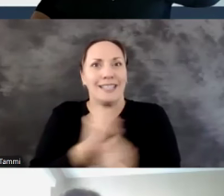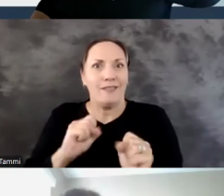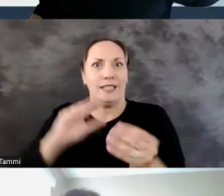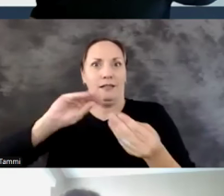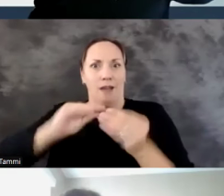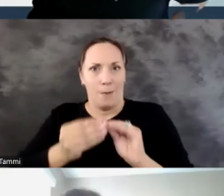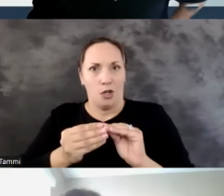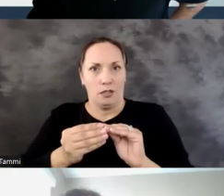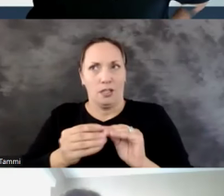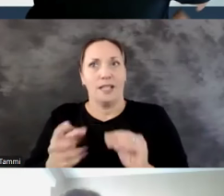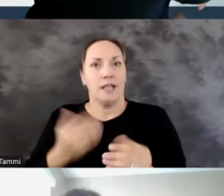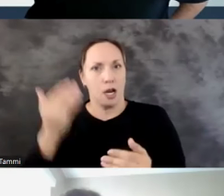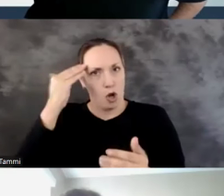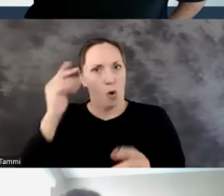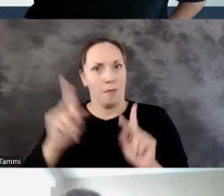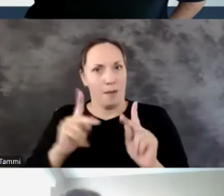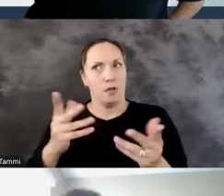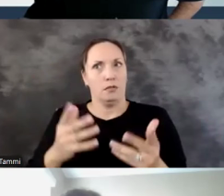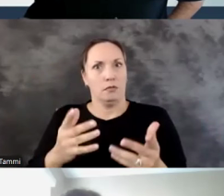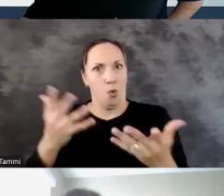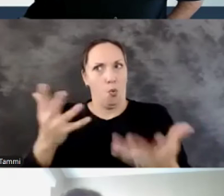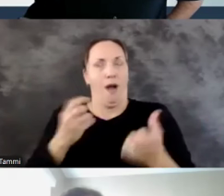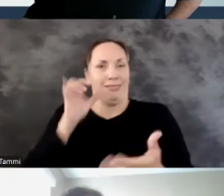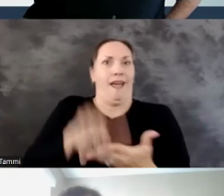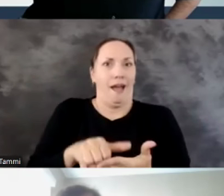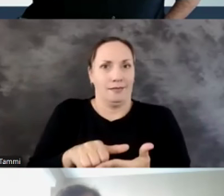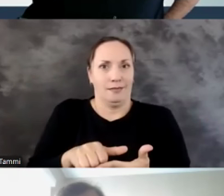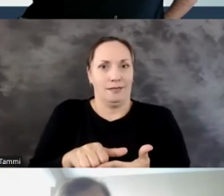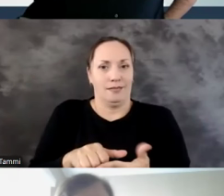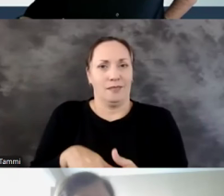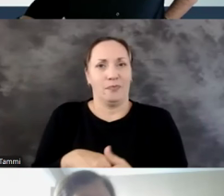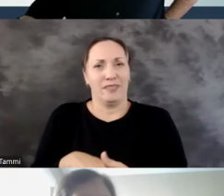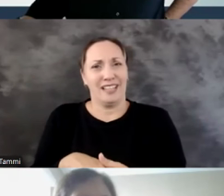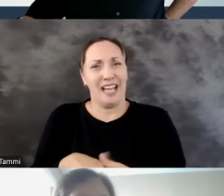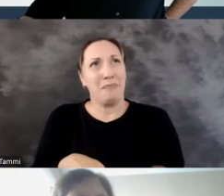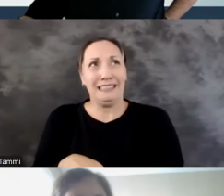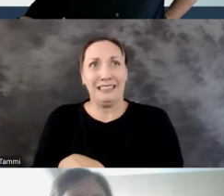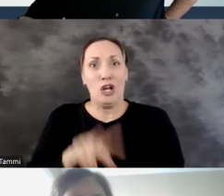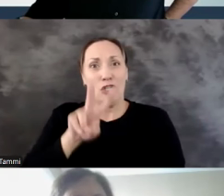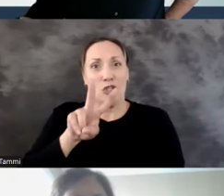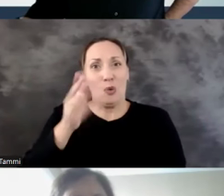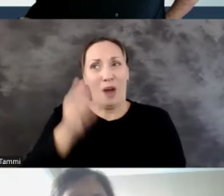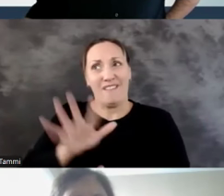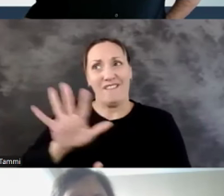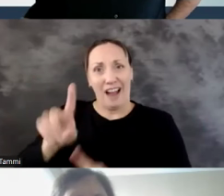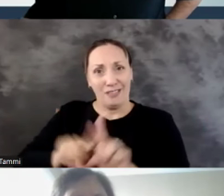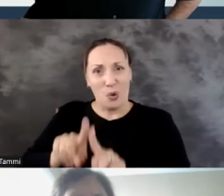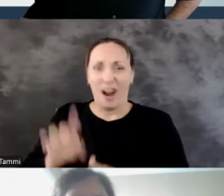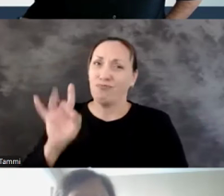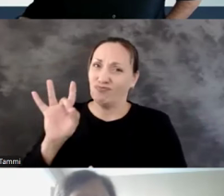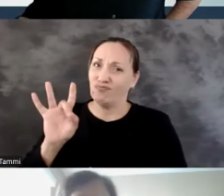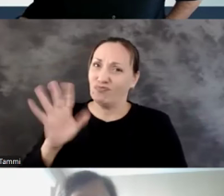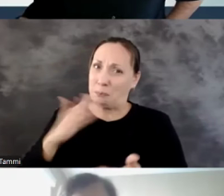people. It's pretty bad to hand a 2 out of 5 score to a marketing